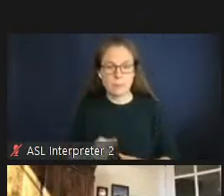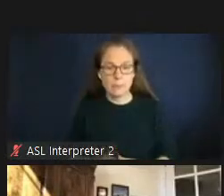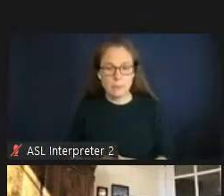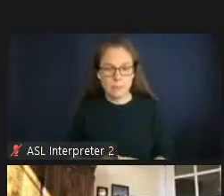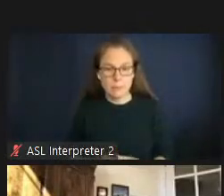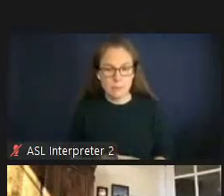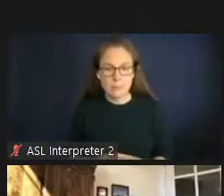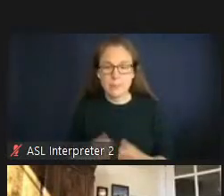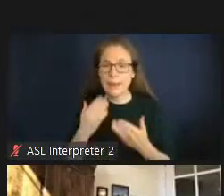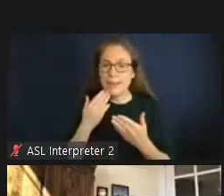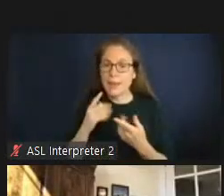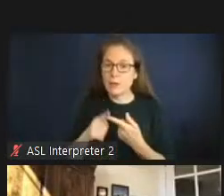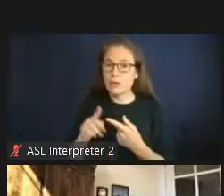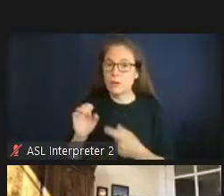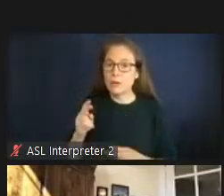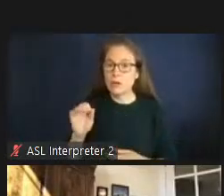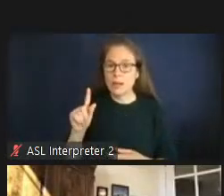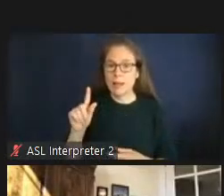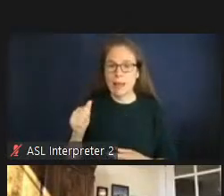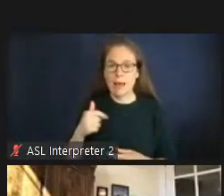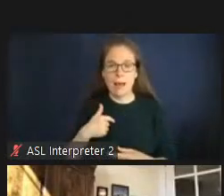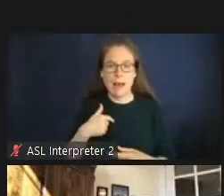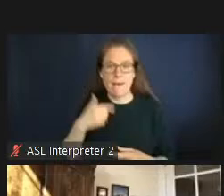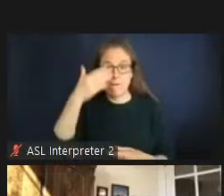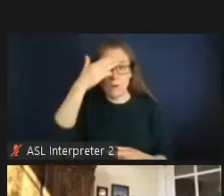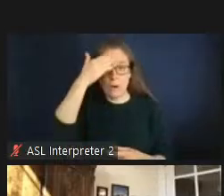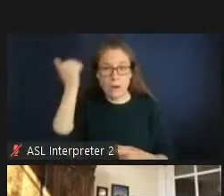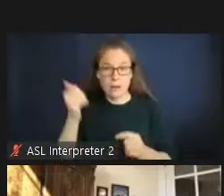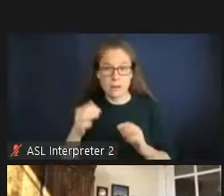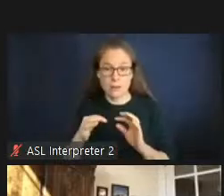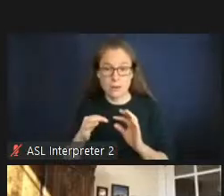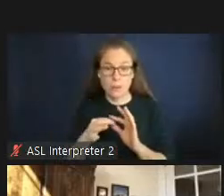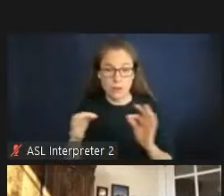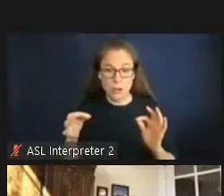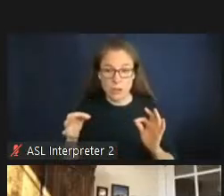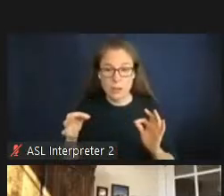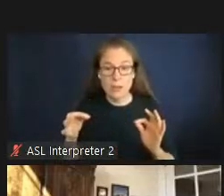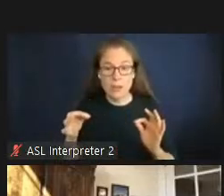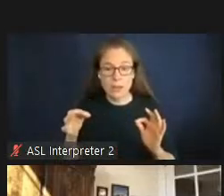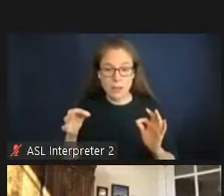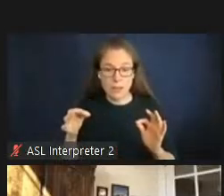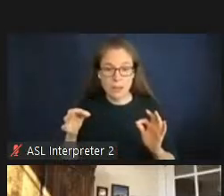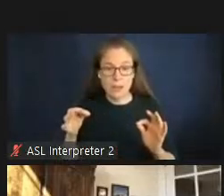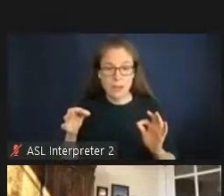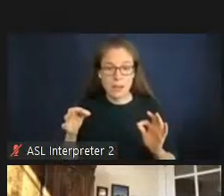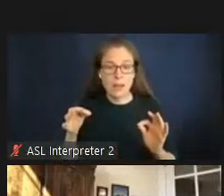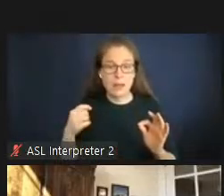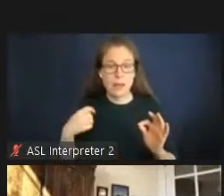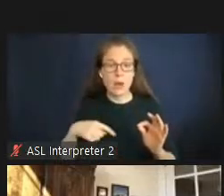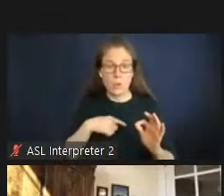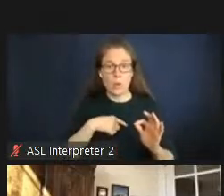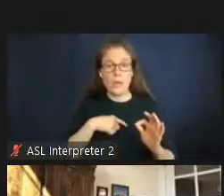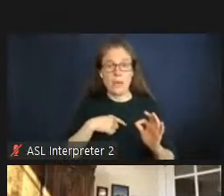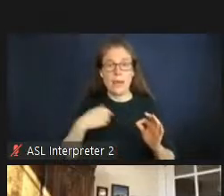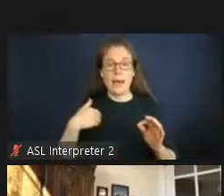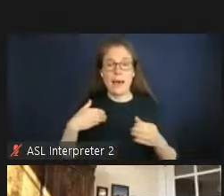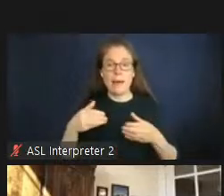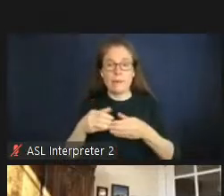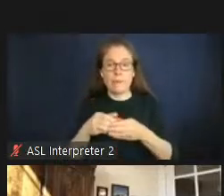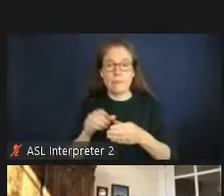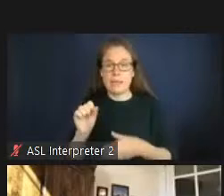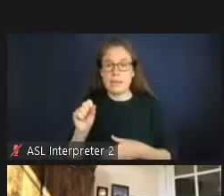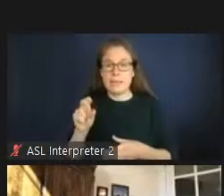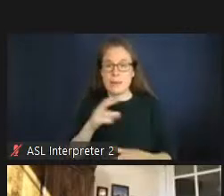Thank you, Sheila. And I neglected to mention at the outset that we convene what we call a subcommittee of this